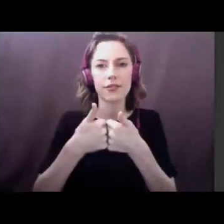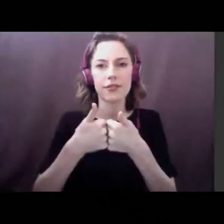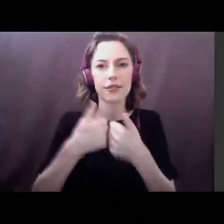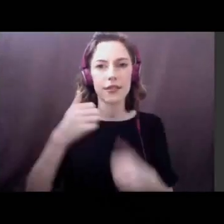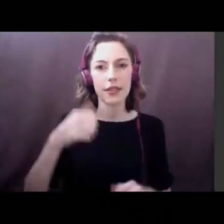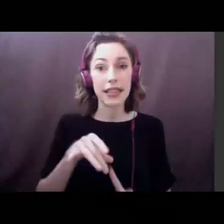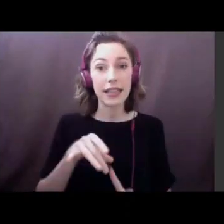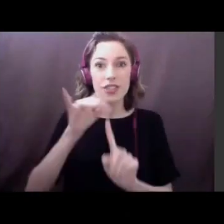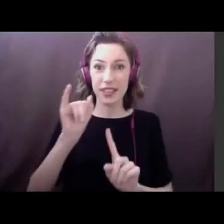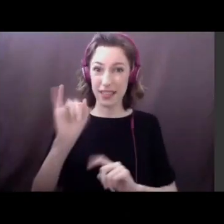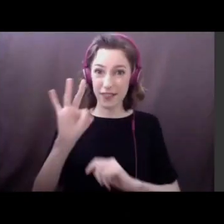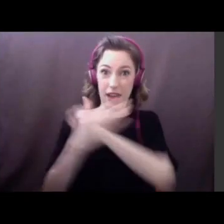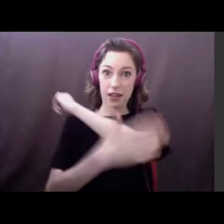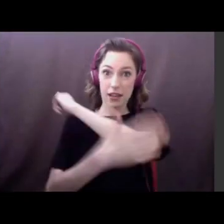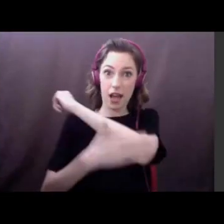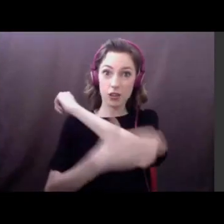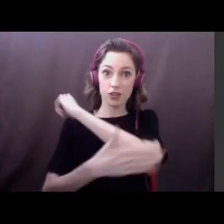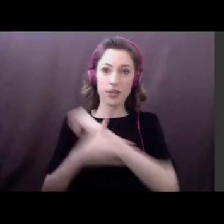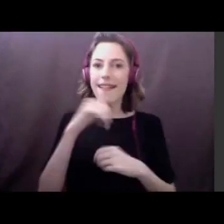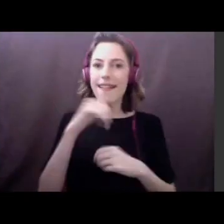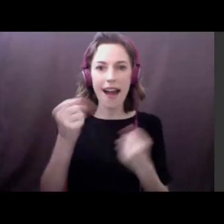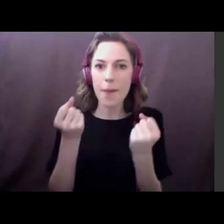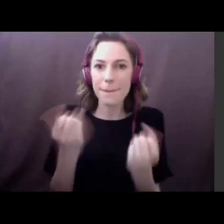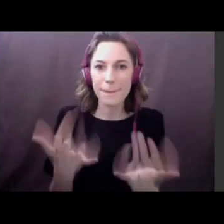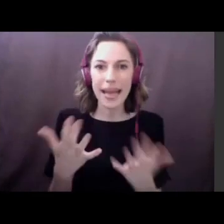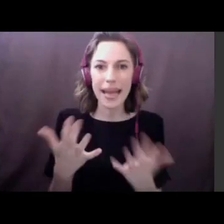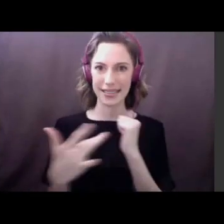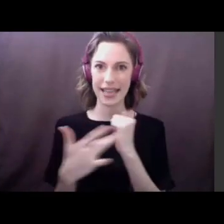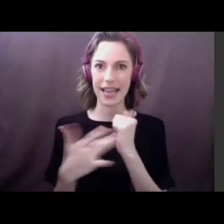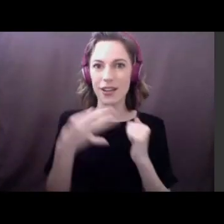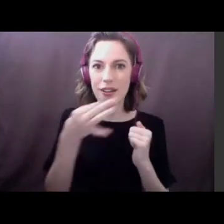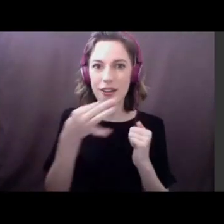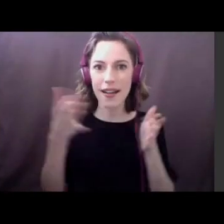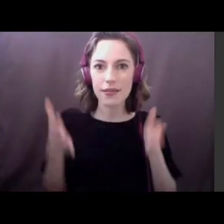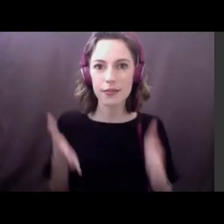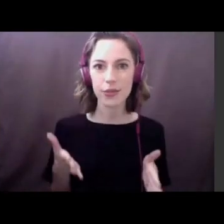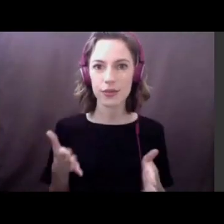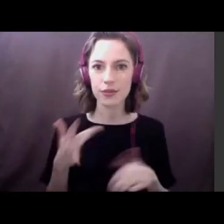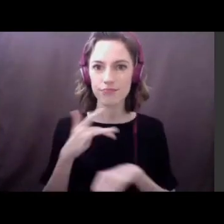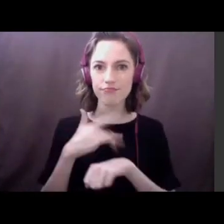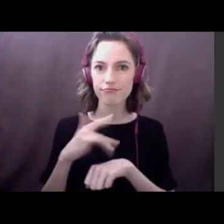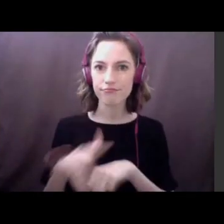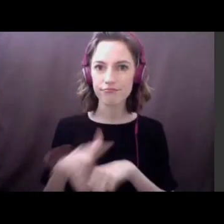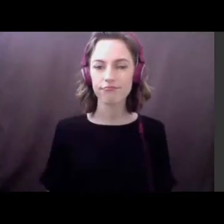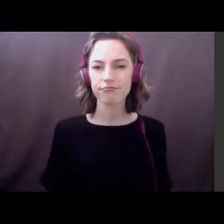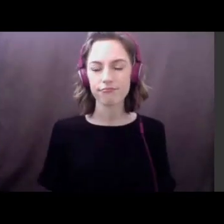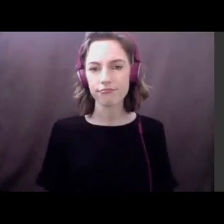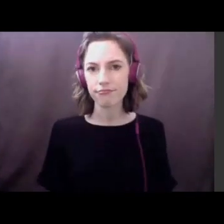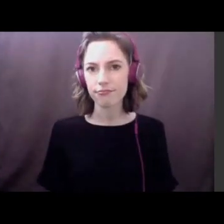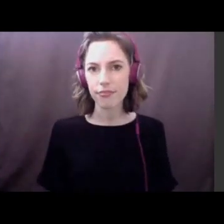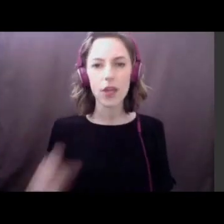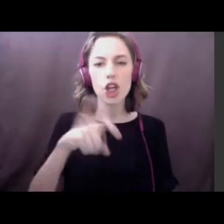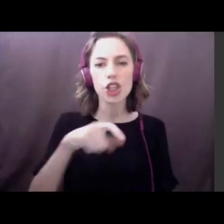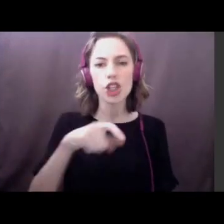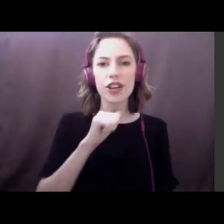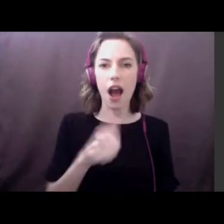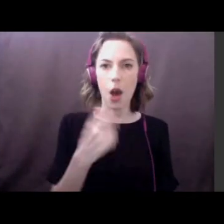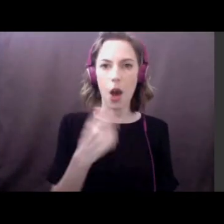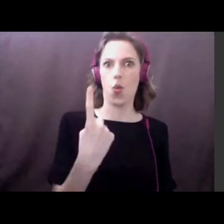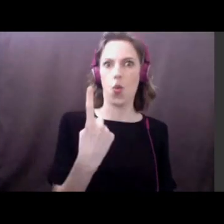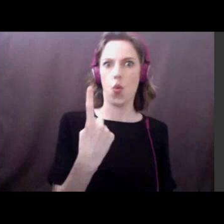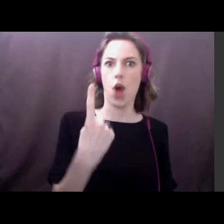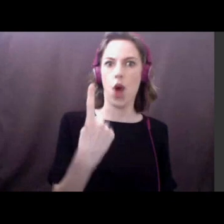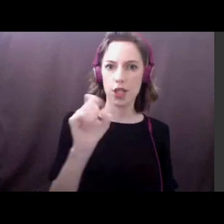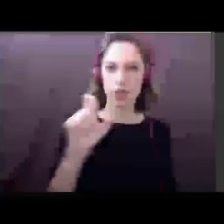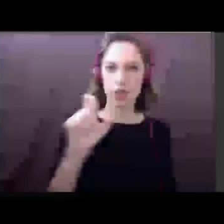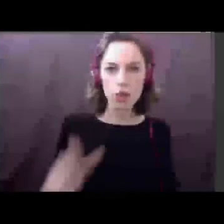done with one singular tool. It shouldn't be done with a checklist. It's a much more comprehensive process that looks at children